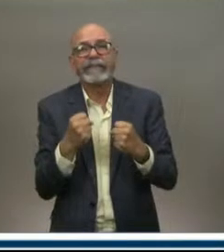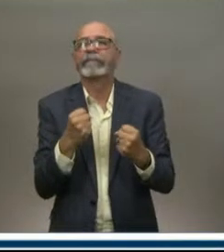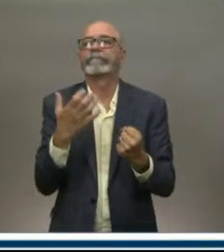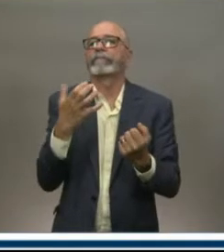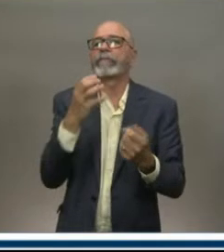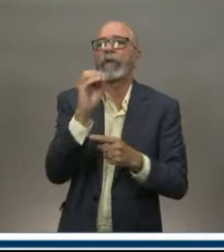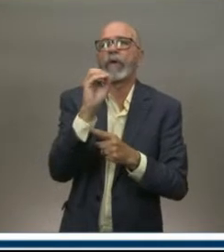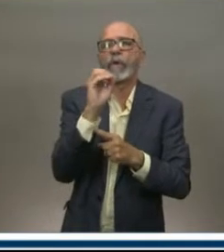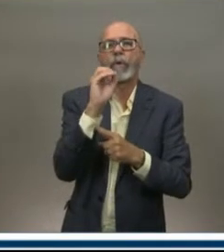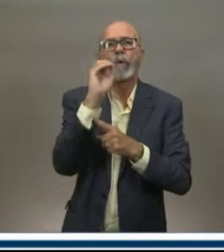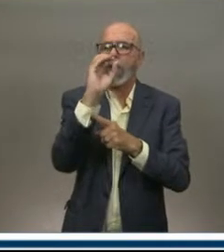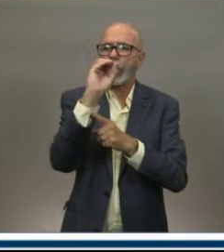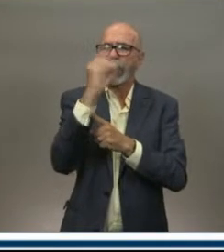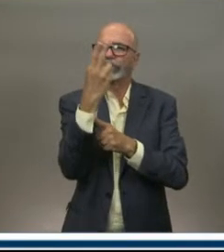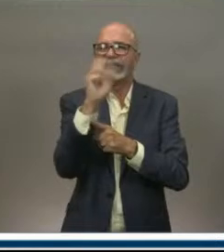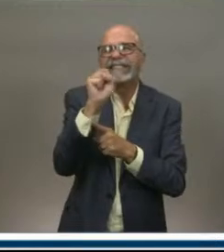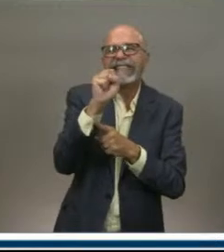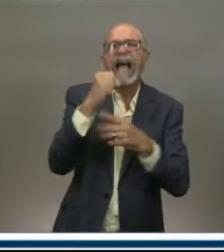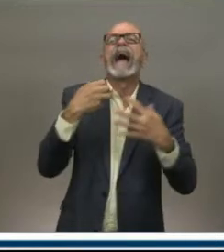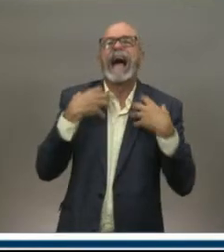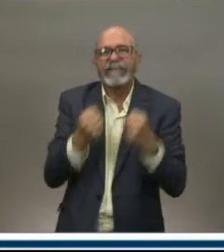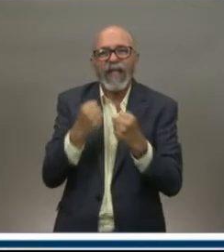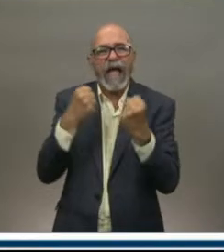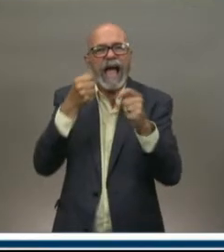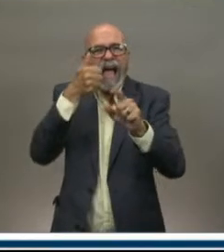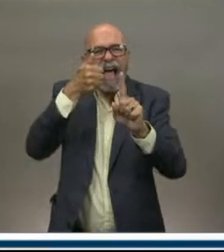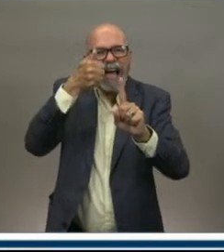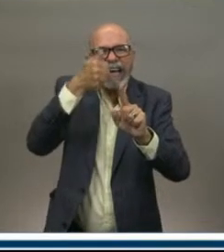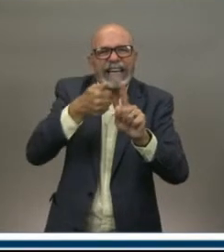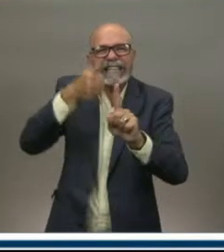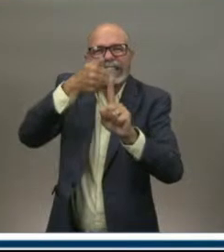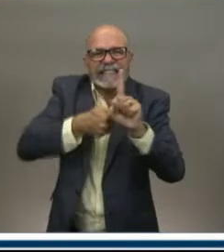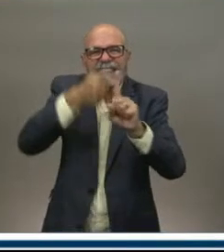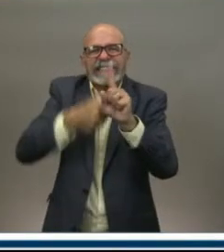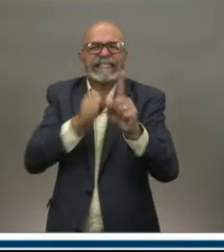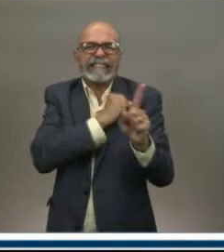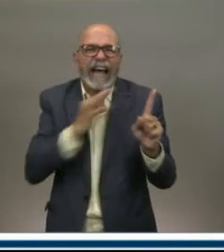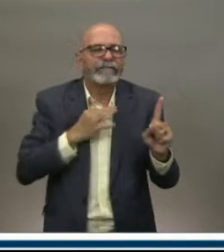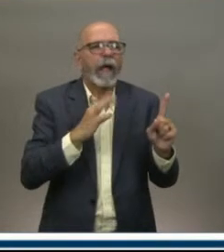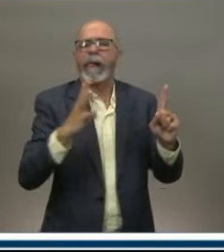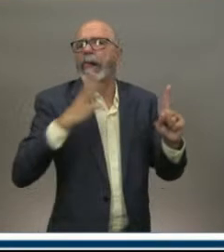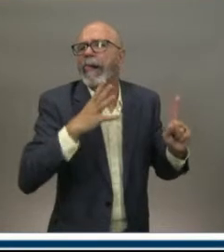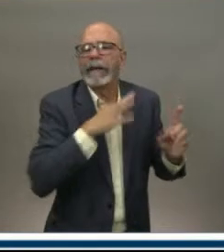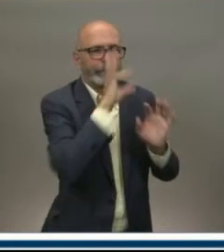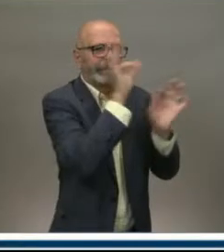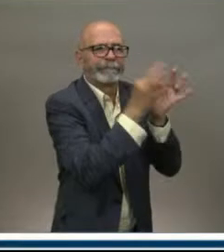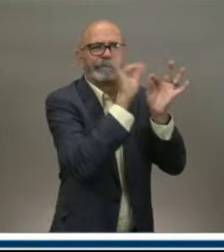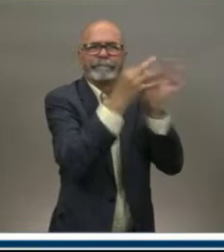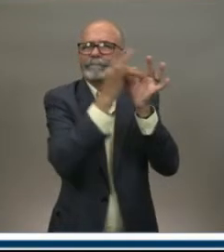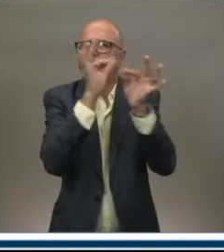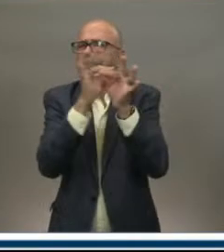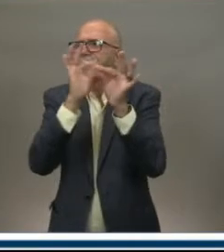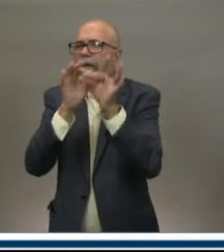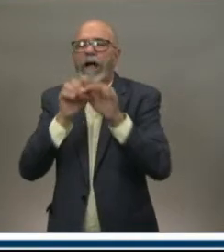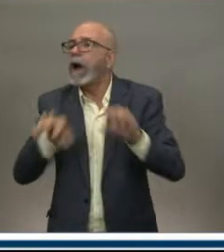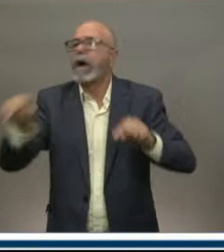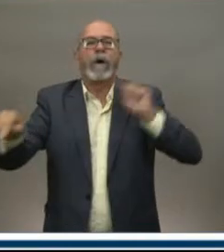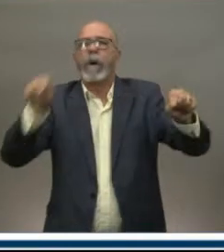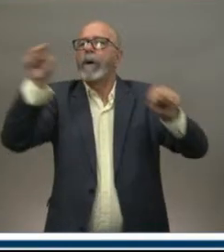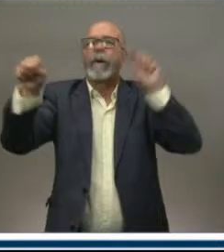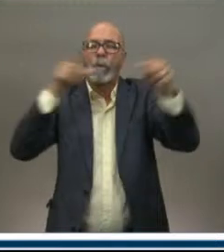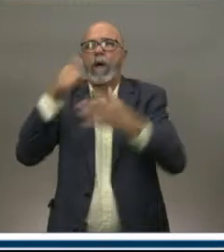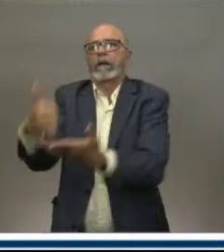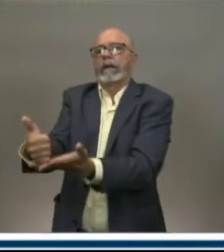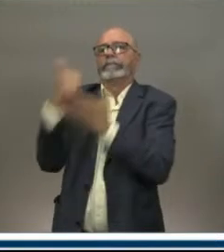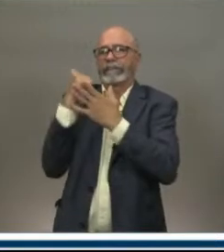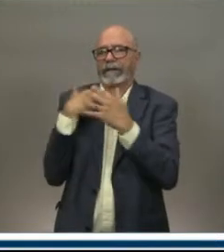we will ensure long-term care staff can get tested and back to work as quickly as possible to help alleviate staffing challenges during an